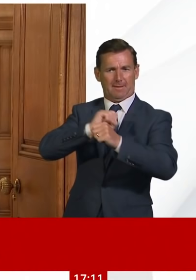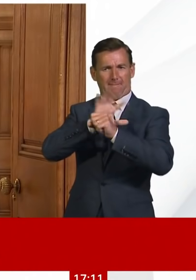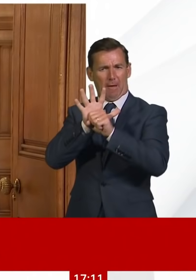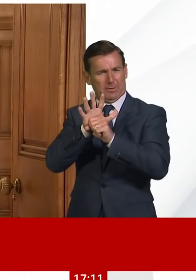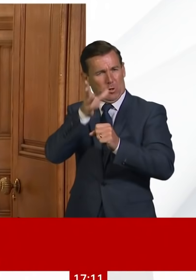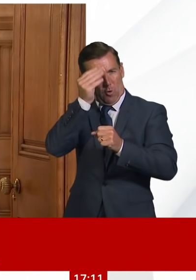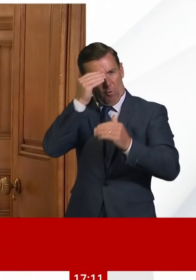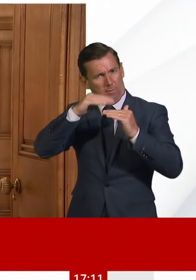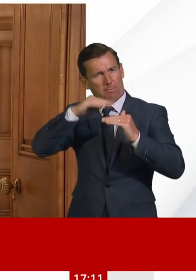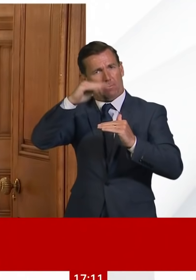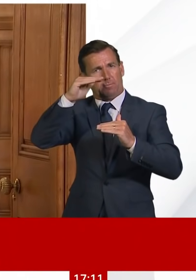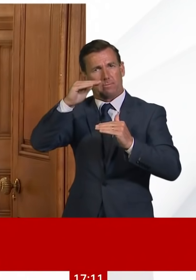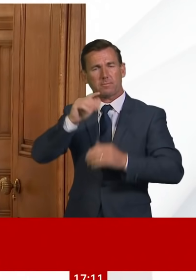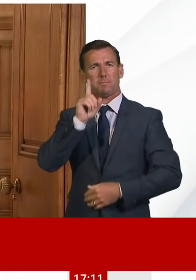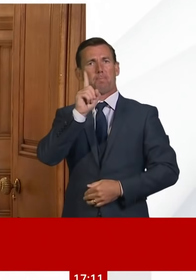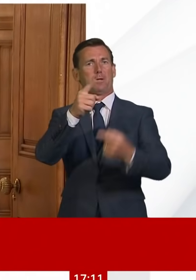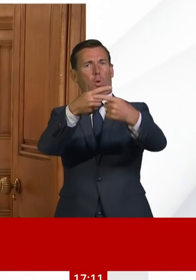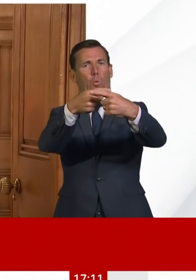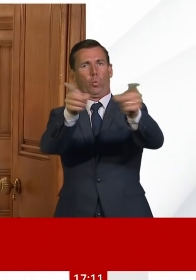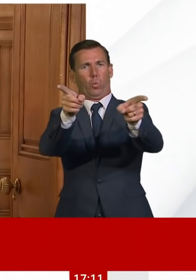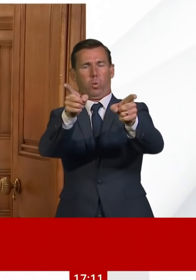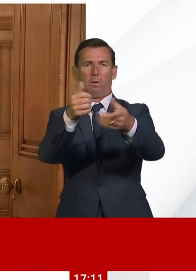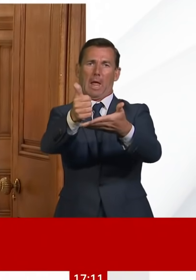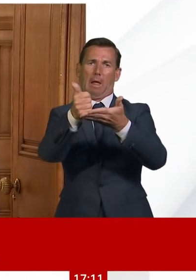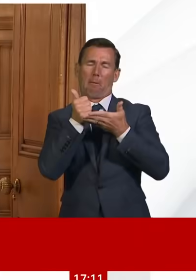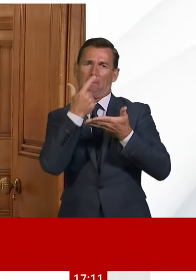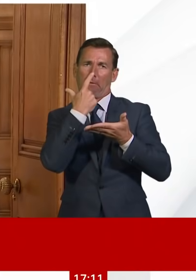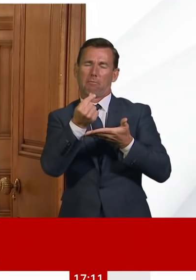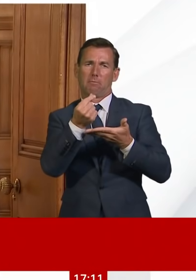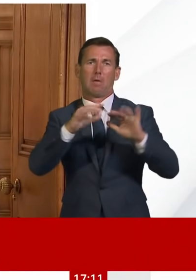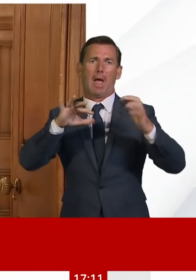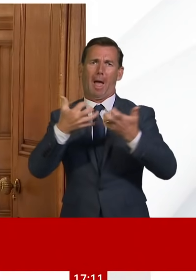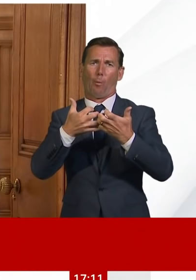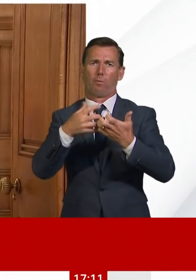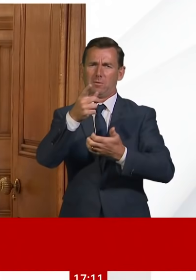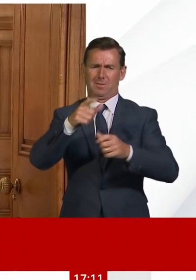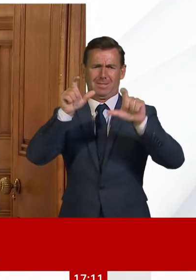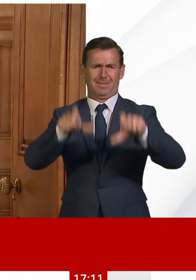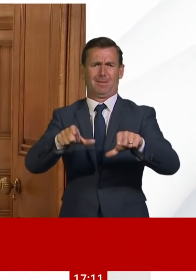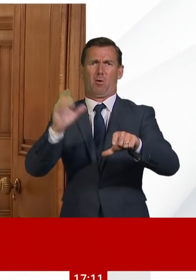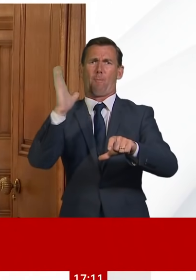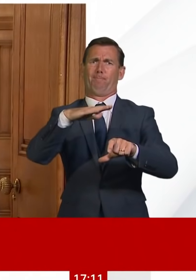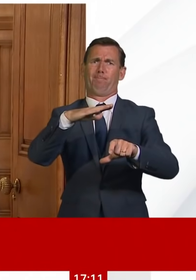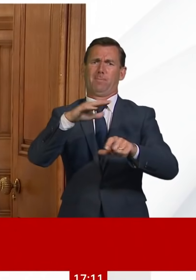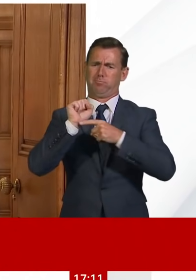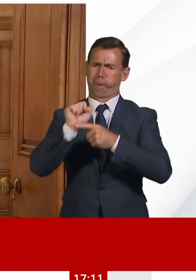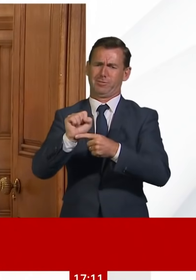thing that you can do, and that is to stay at home, to protect the NHS and save lives.